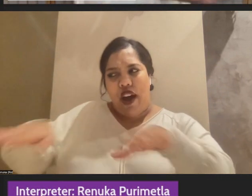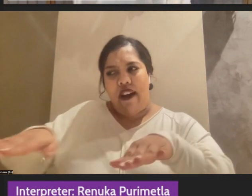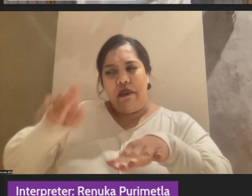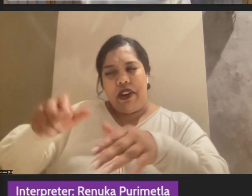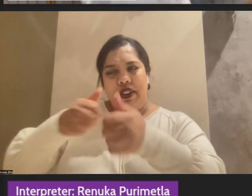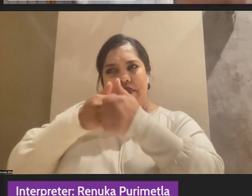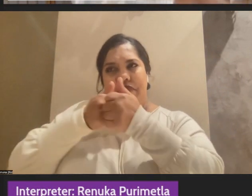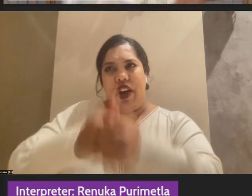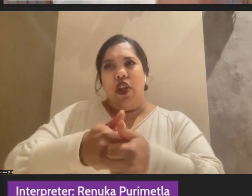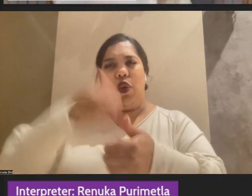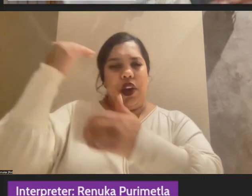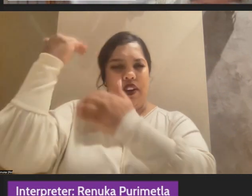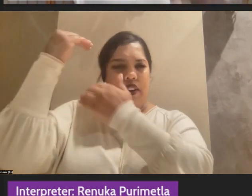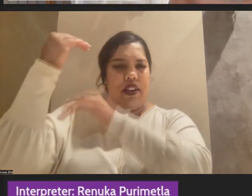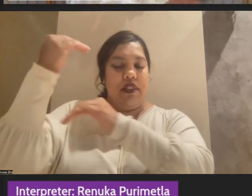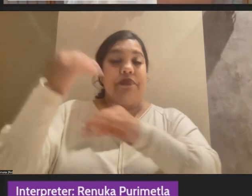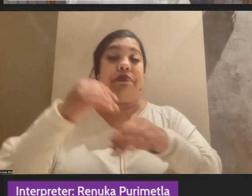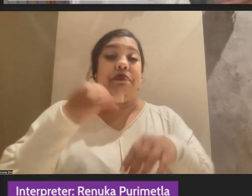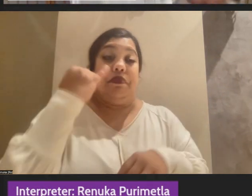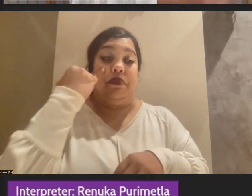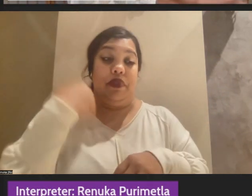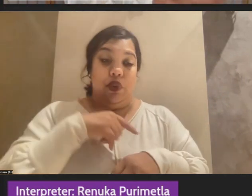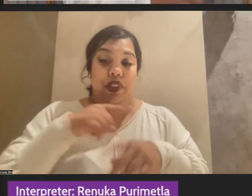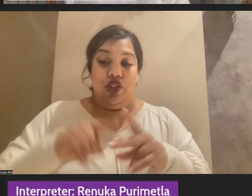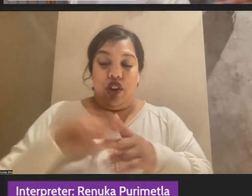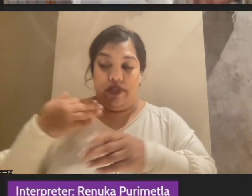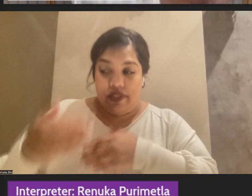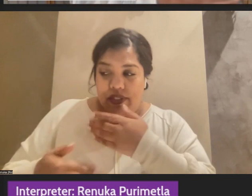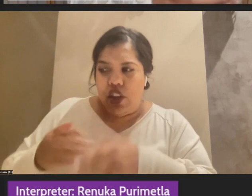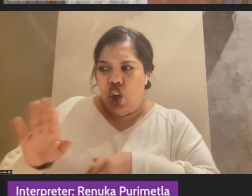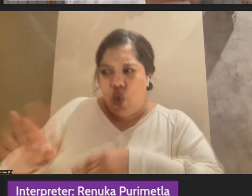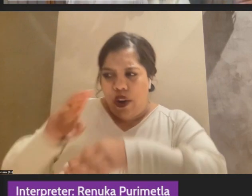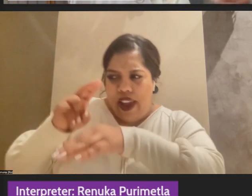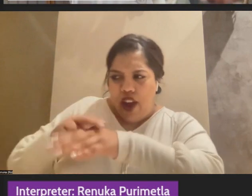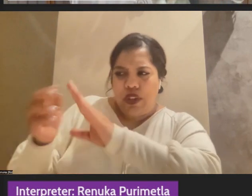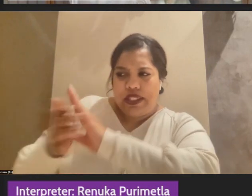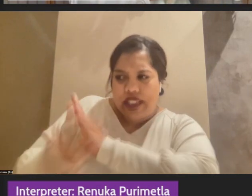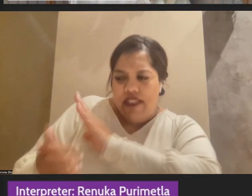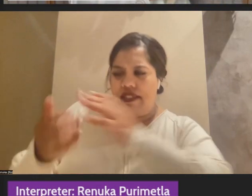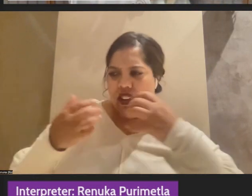But when we get into what is this child's natural skills and attributes,